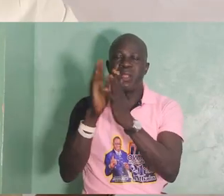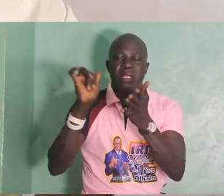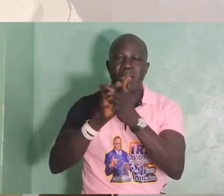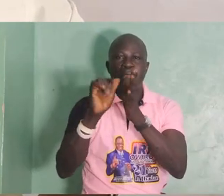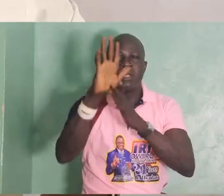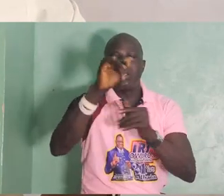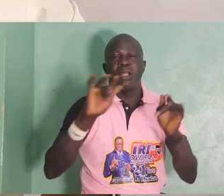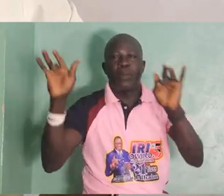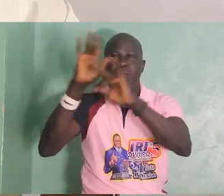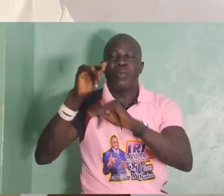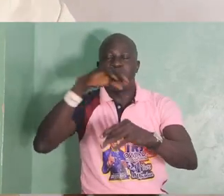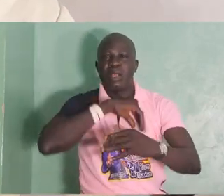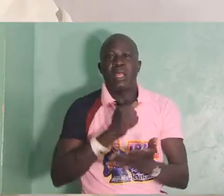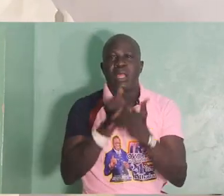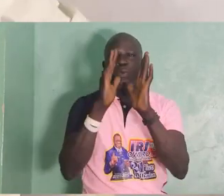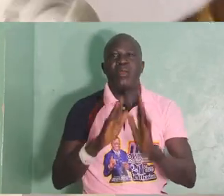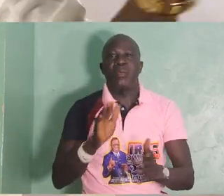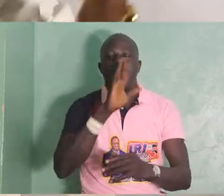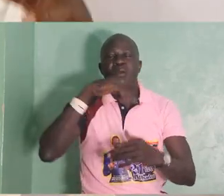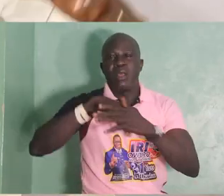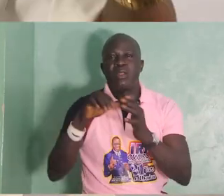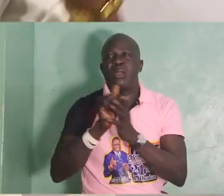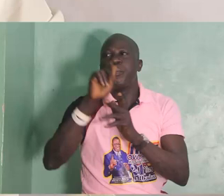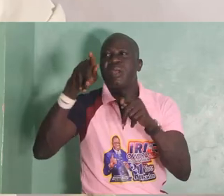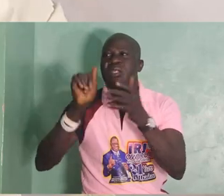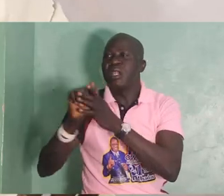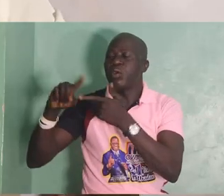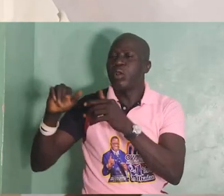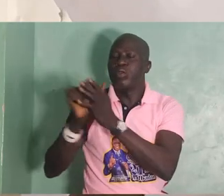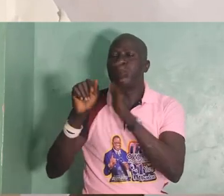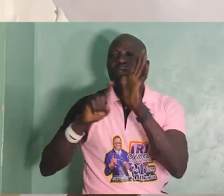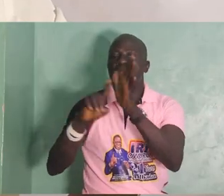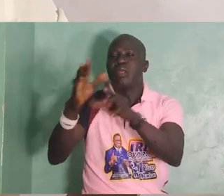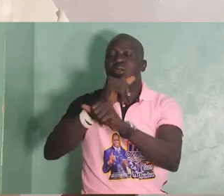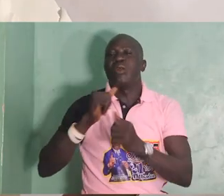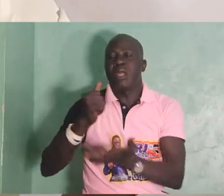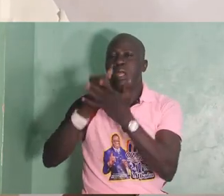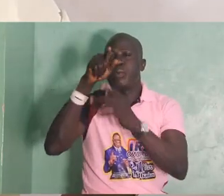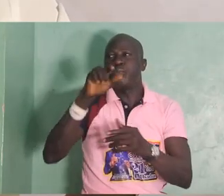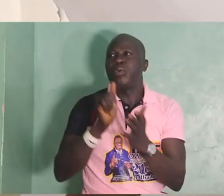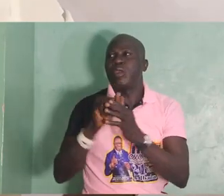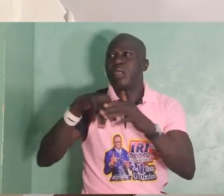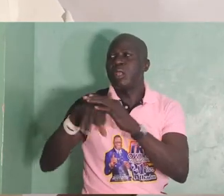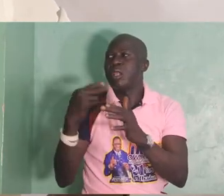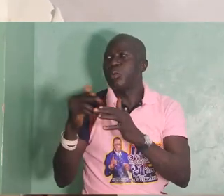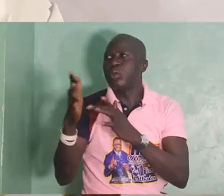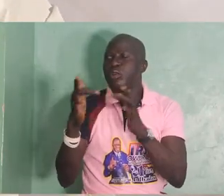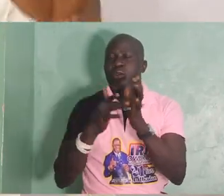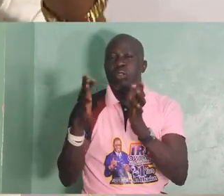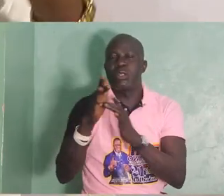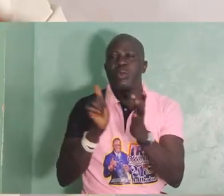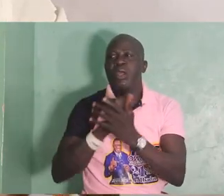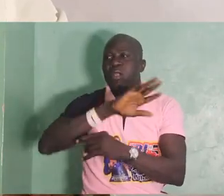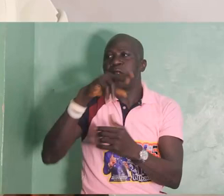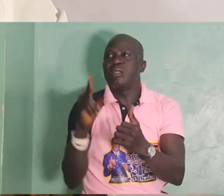that olori ati alaanu your helper and benefactor eni ti o mo mo saanu the one that will intentionally help o ya lo pade e loruko jesus you will see me